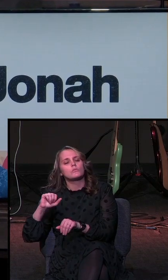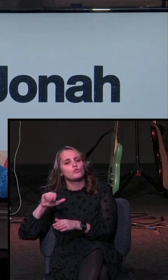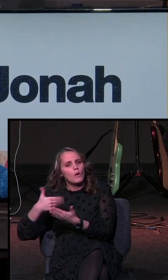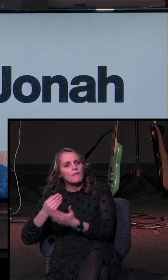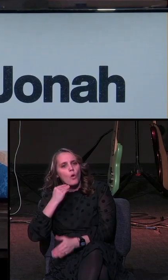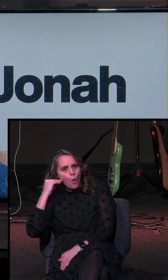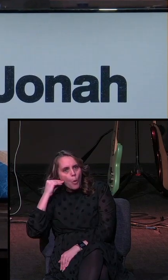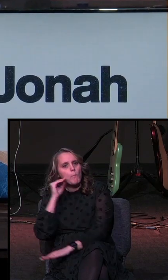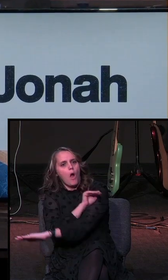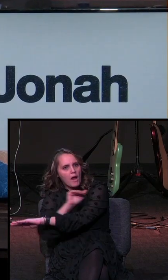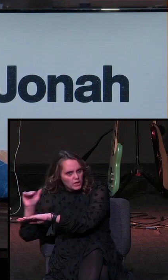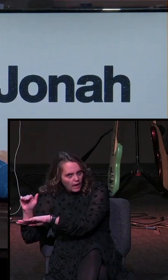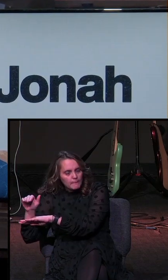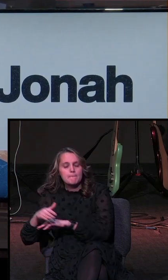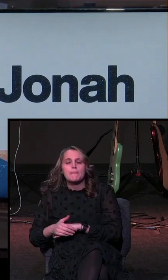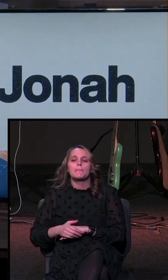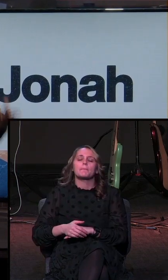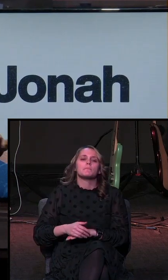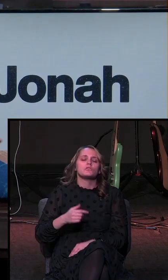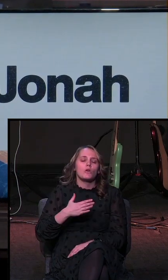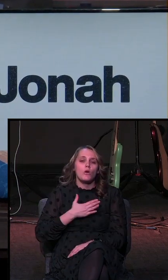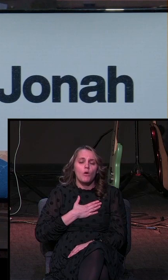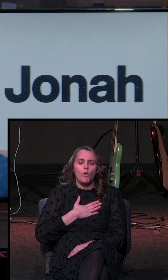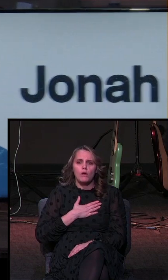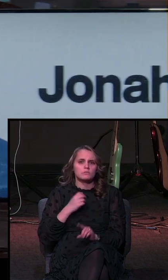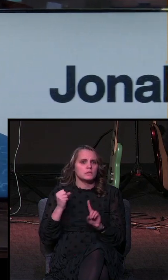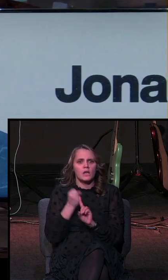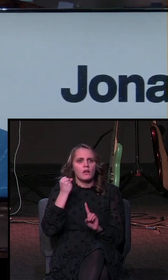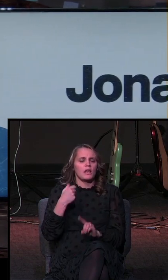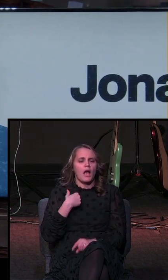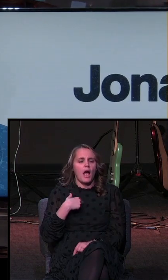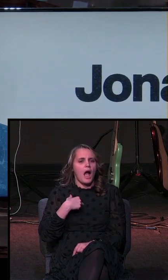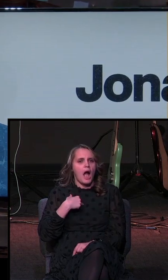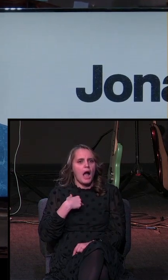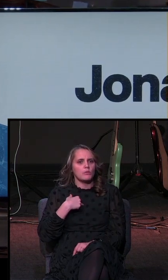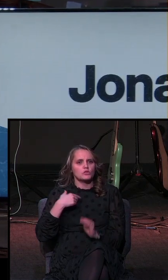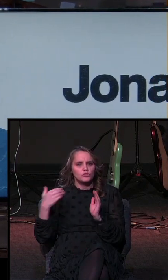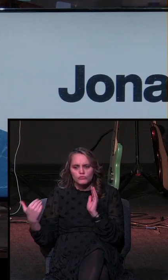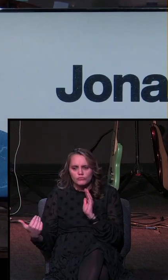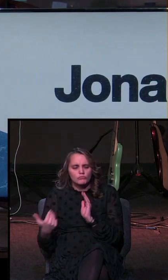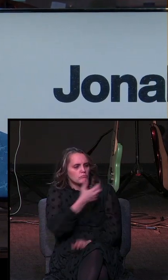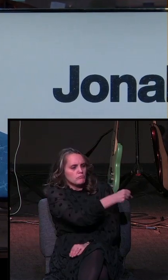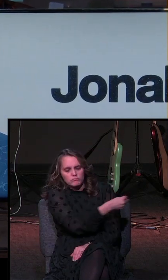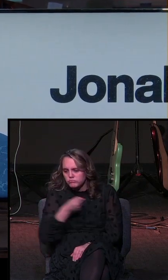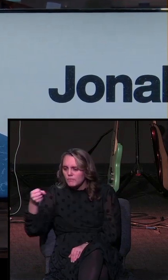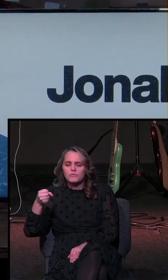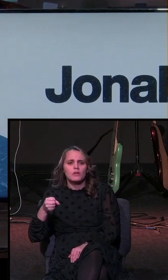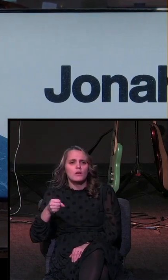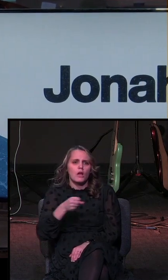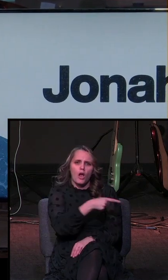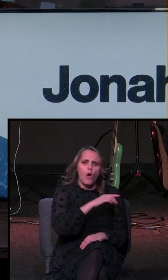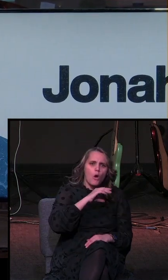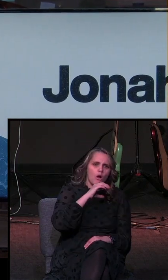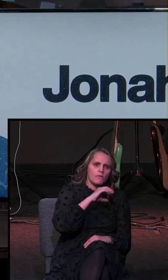And so suddenly I found myself kind of uprooted from all my friends and the people that I knew, and suddenly I was the new kid as a middle schooler. I was the new kid in a school.